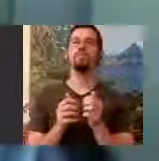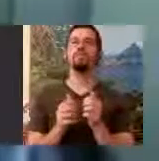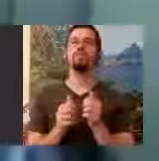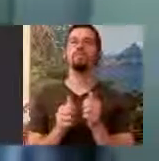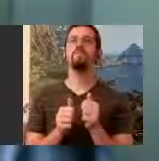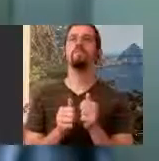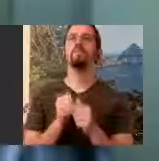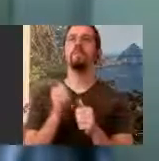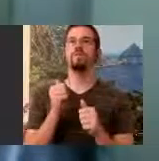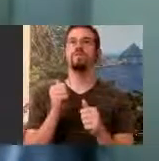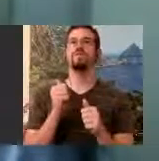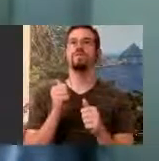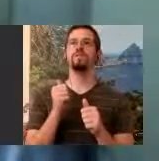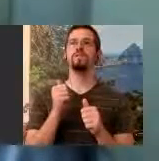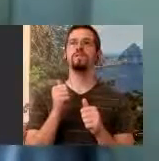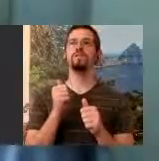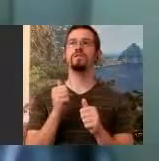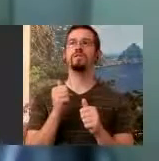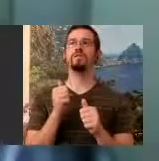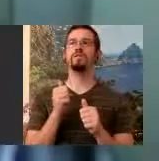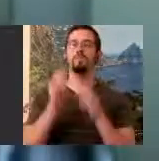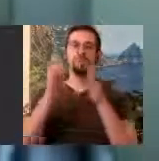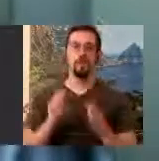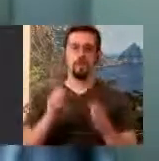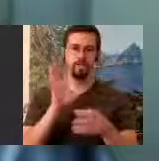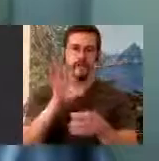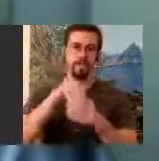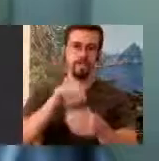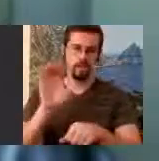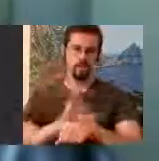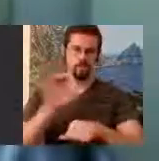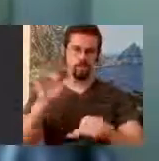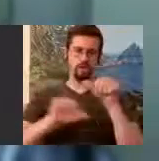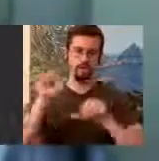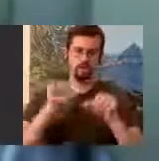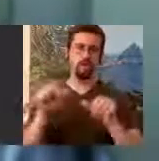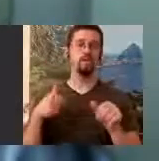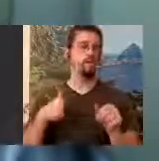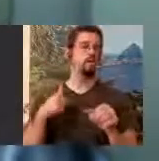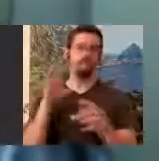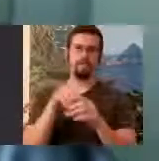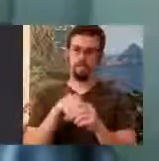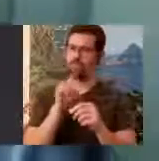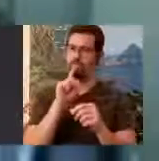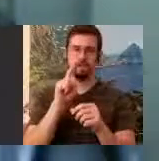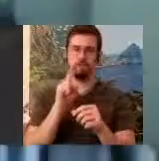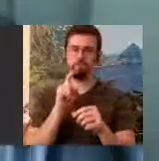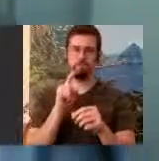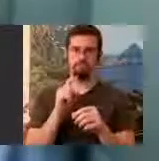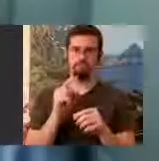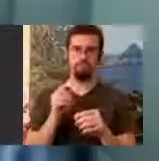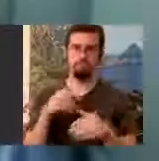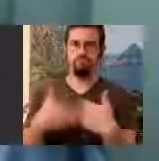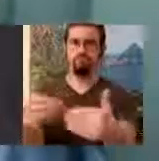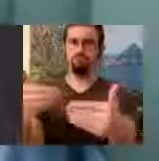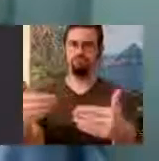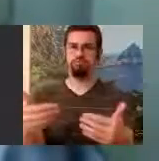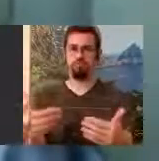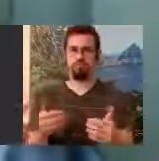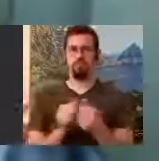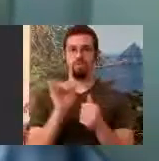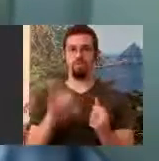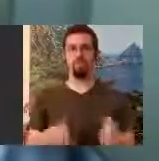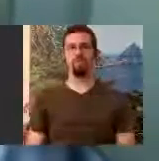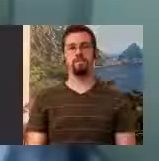person-friendly part of computer science. So I got involved very, very soon, and I'm still involved. So.